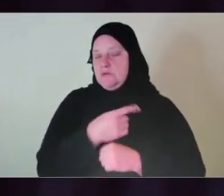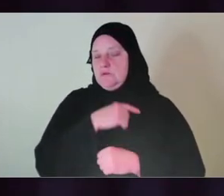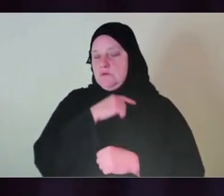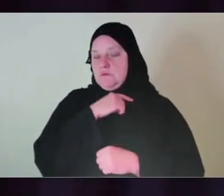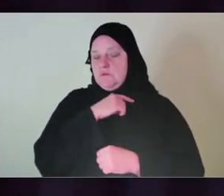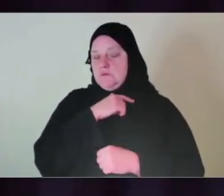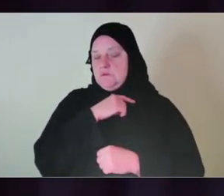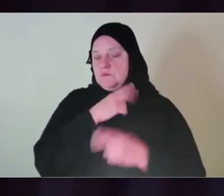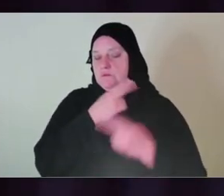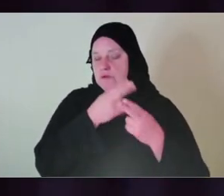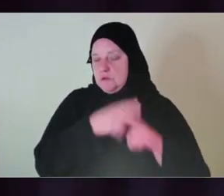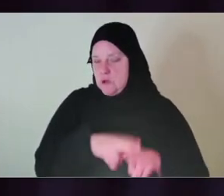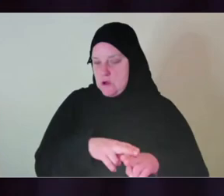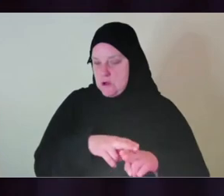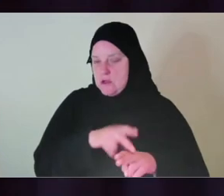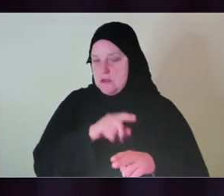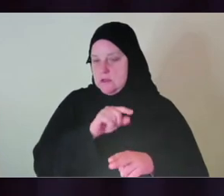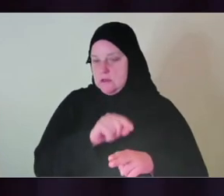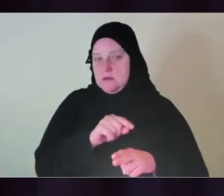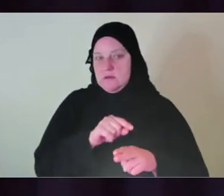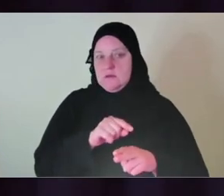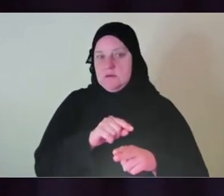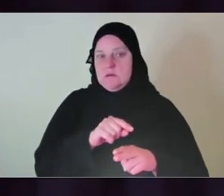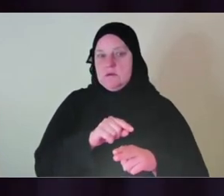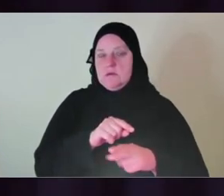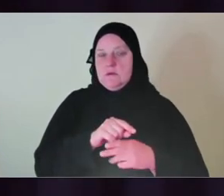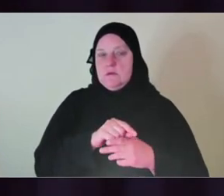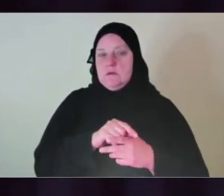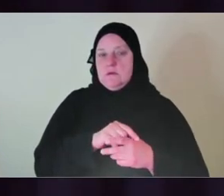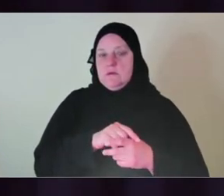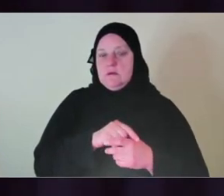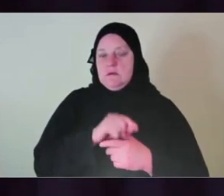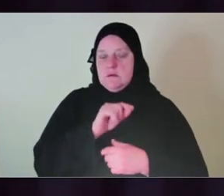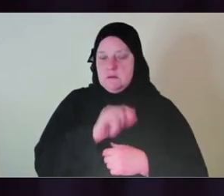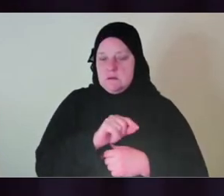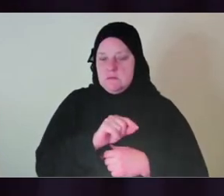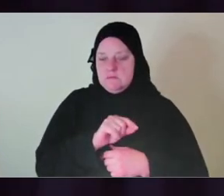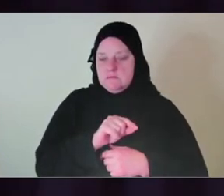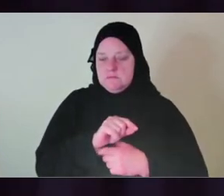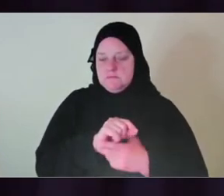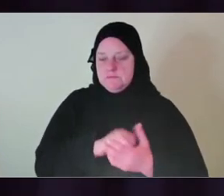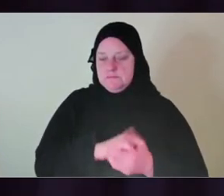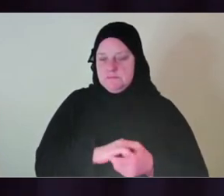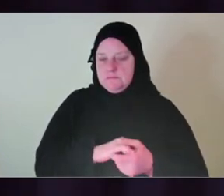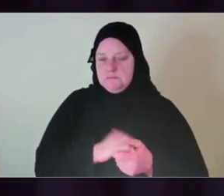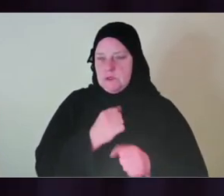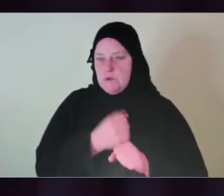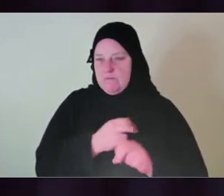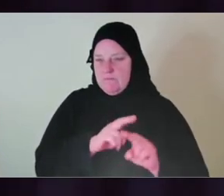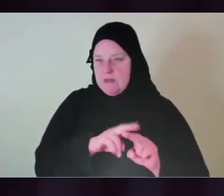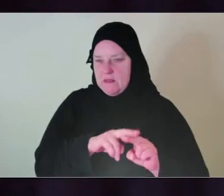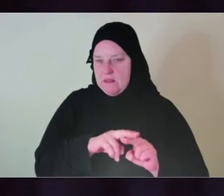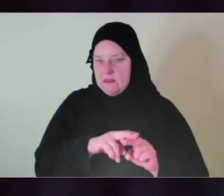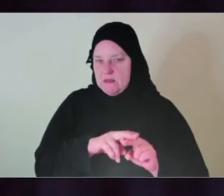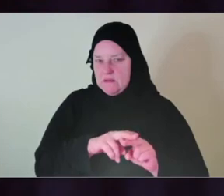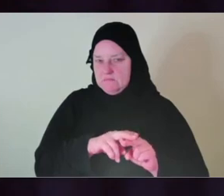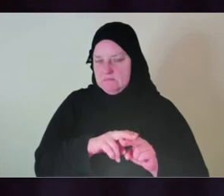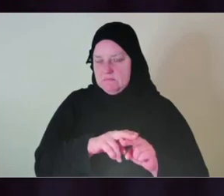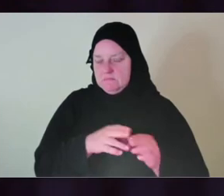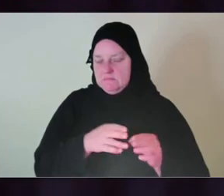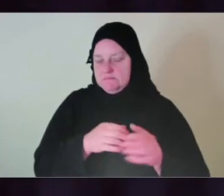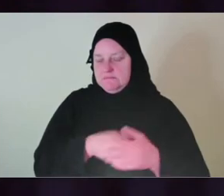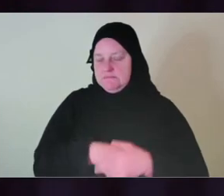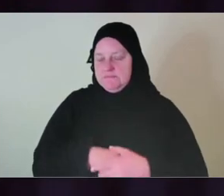Now from Kardamain, send your soul to Karbala, to the shrine of Abu al-Fadl al-Abbas, Qamar